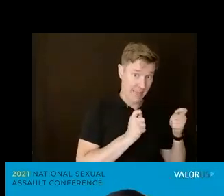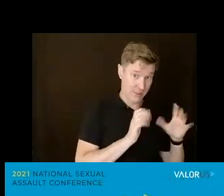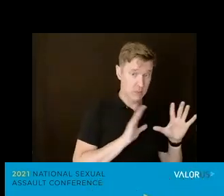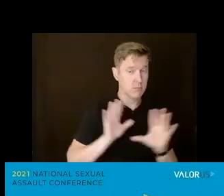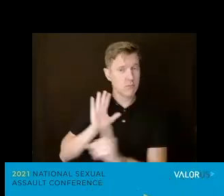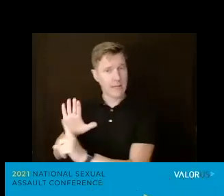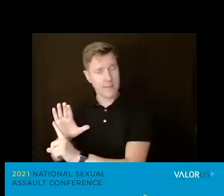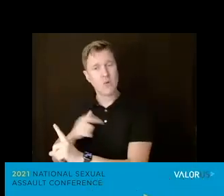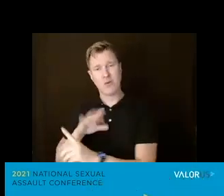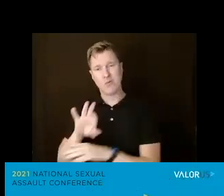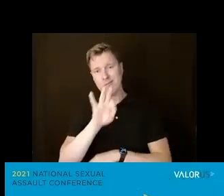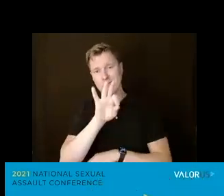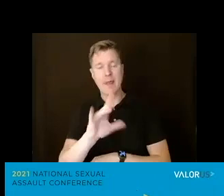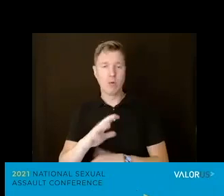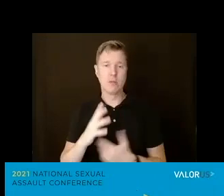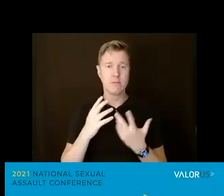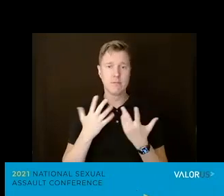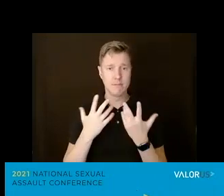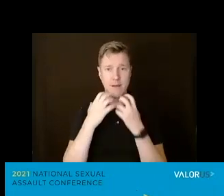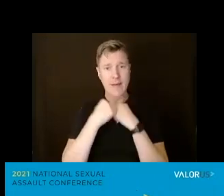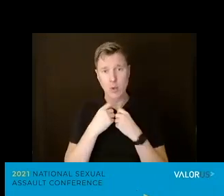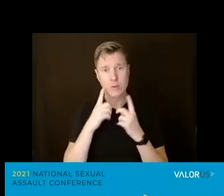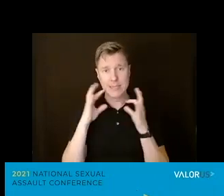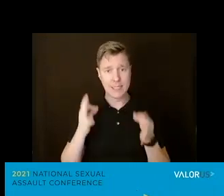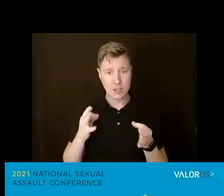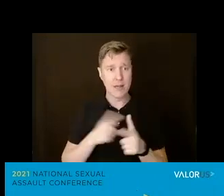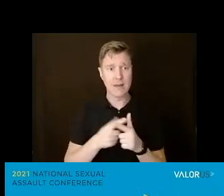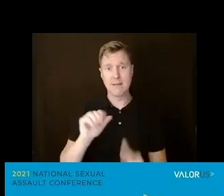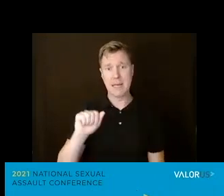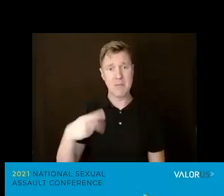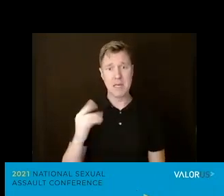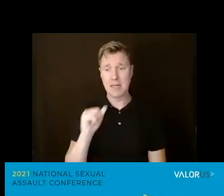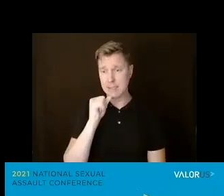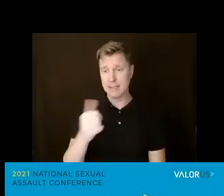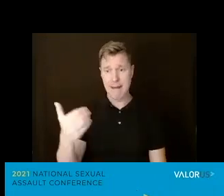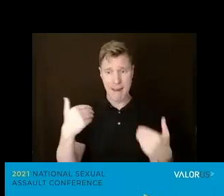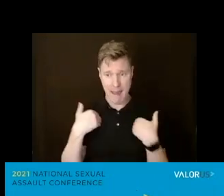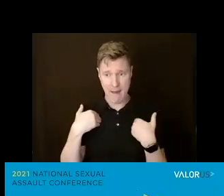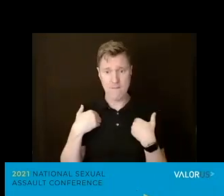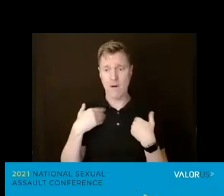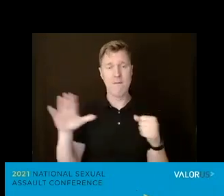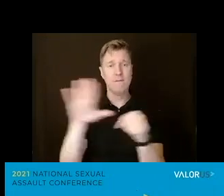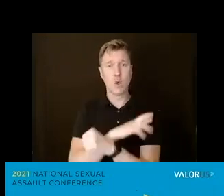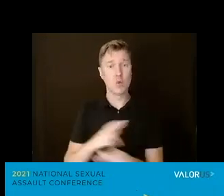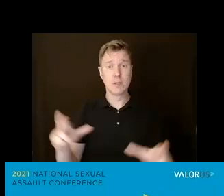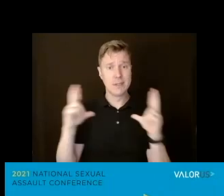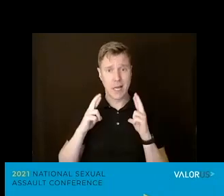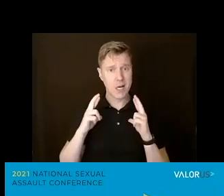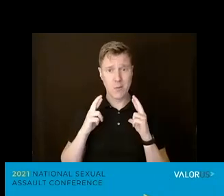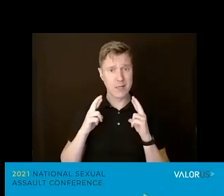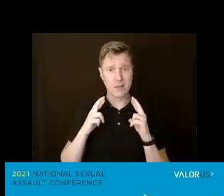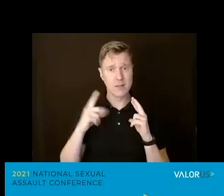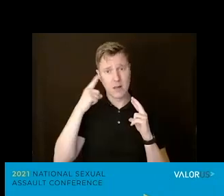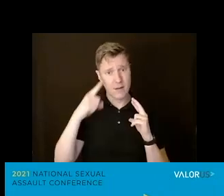put that out there as a values decision. And then API China doesn't have, you know, a full retirement package for our